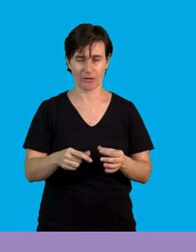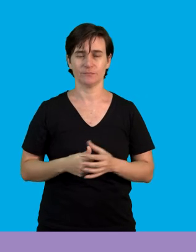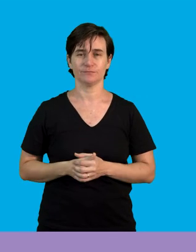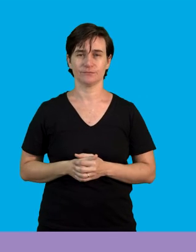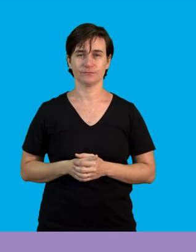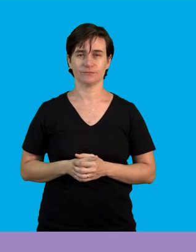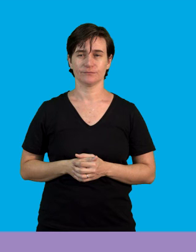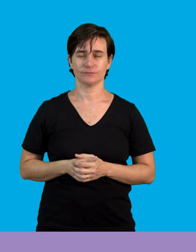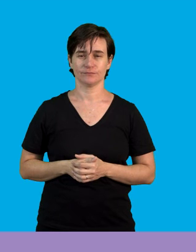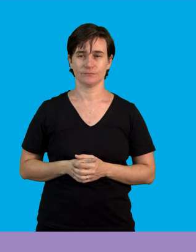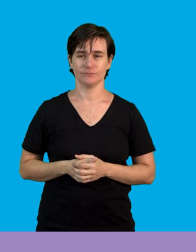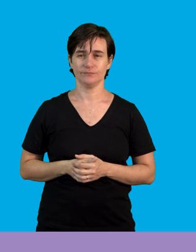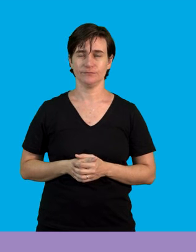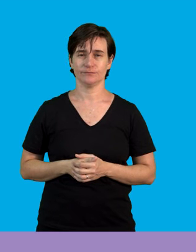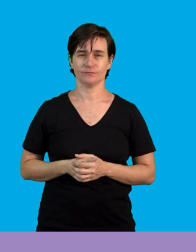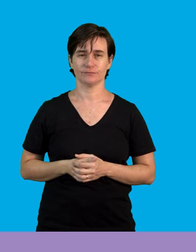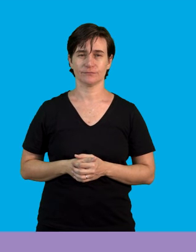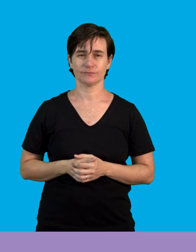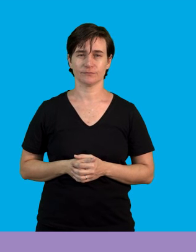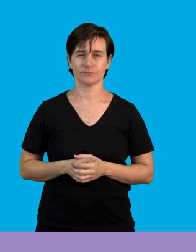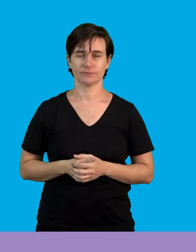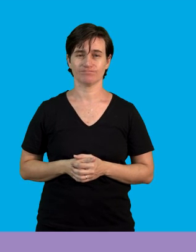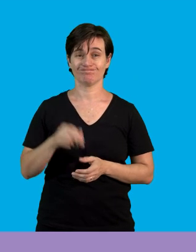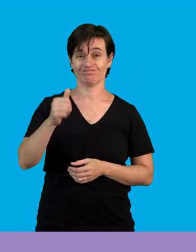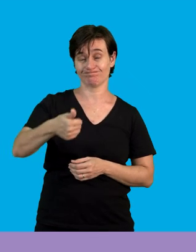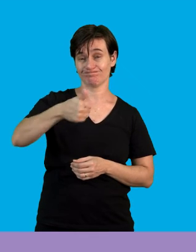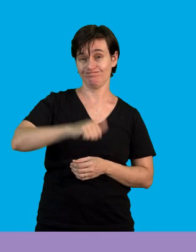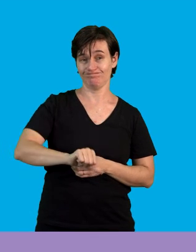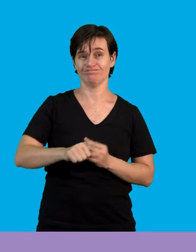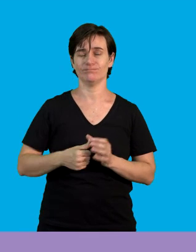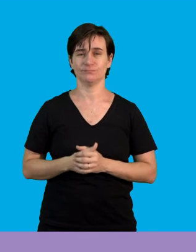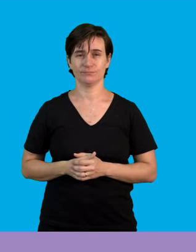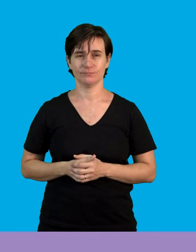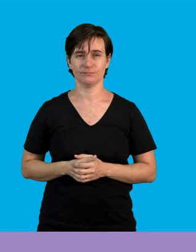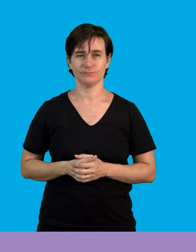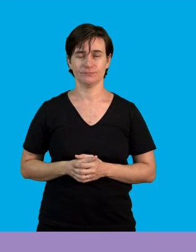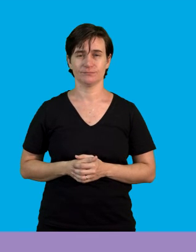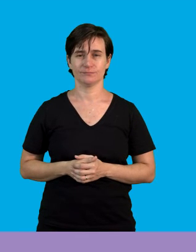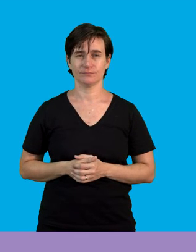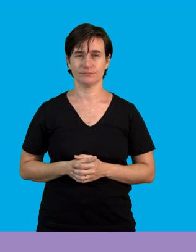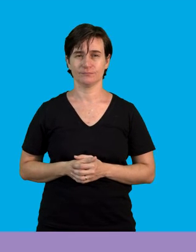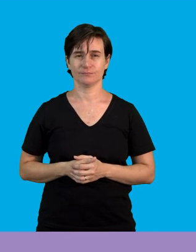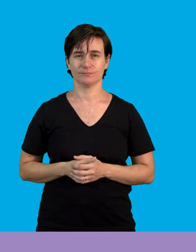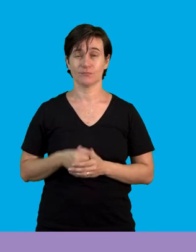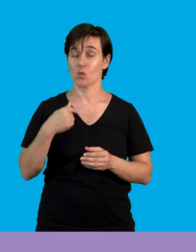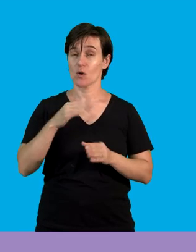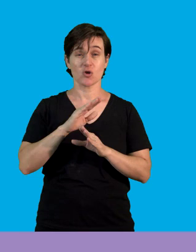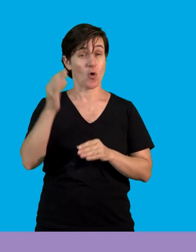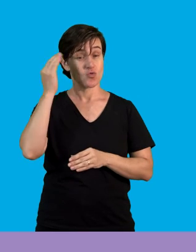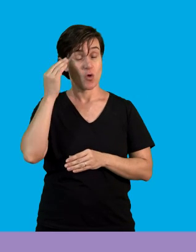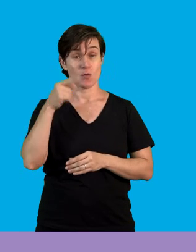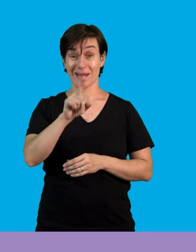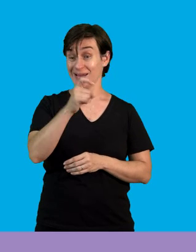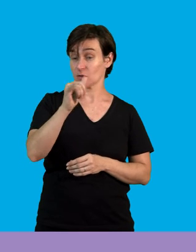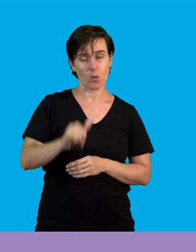the exponent 4. All right? Then let's look at the next one. And again, the unknown is